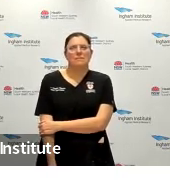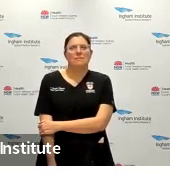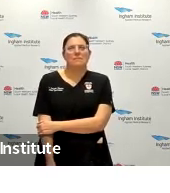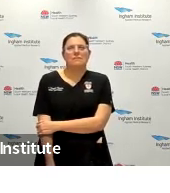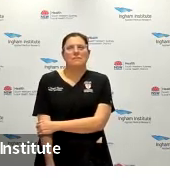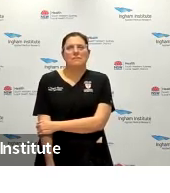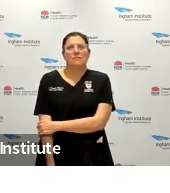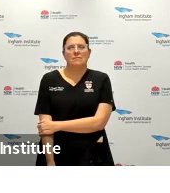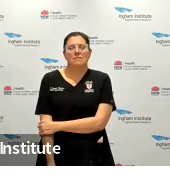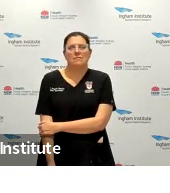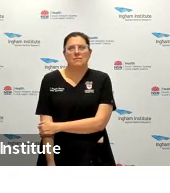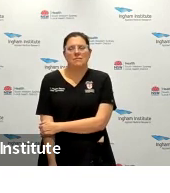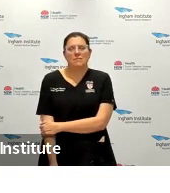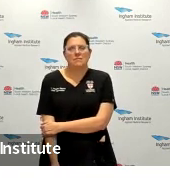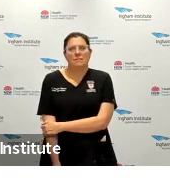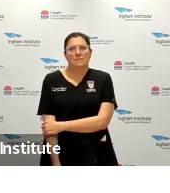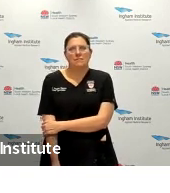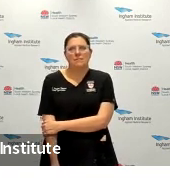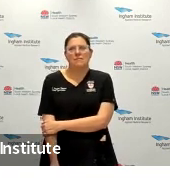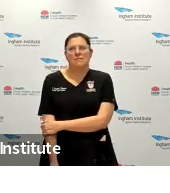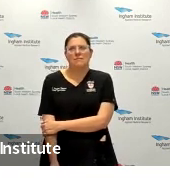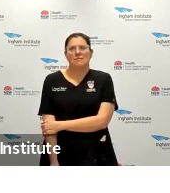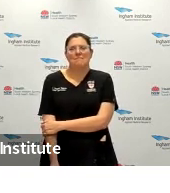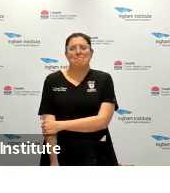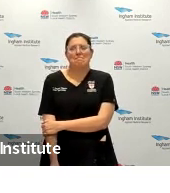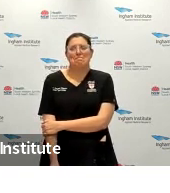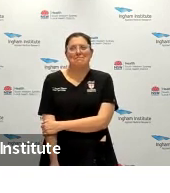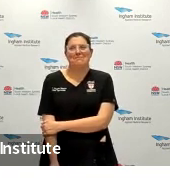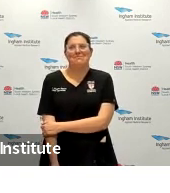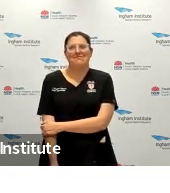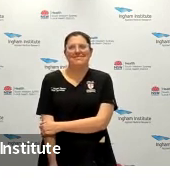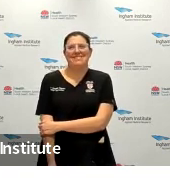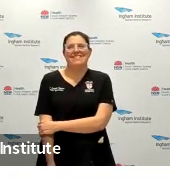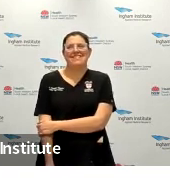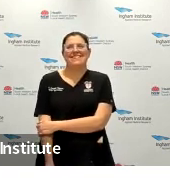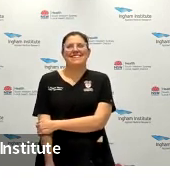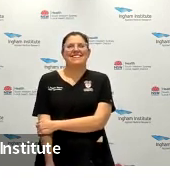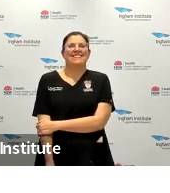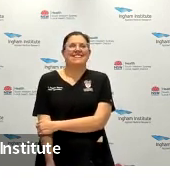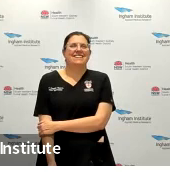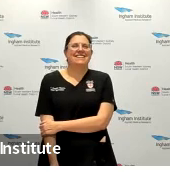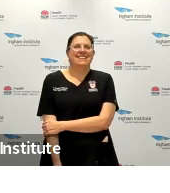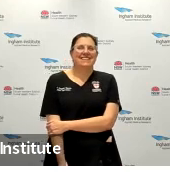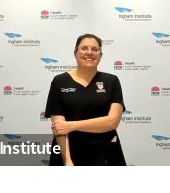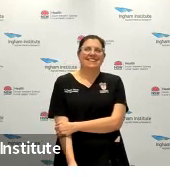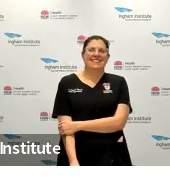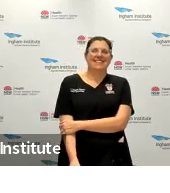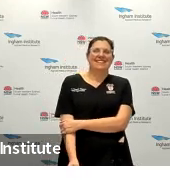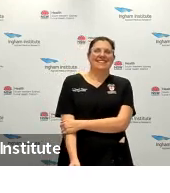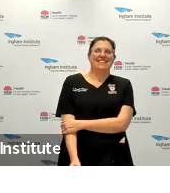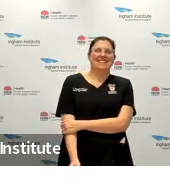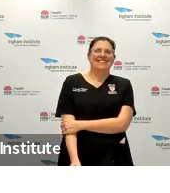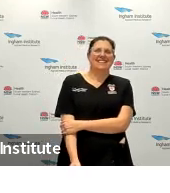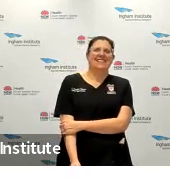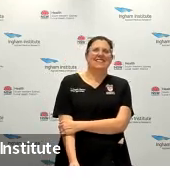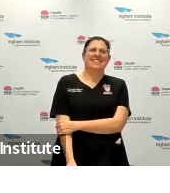woman. So in this particular lady that I had seen, her ratio started to go up. It was stable initially, and that allowed